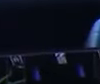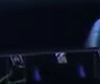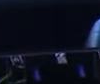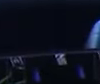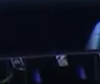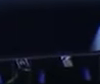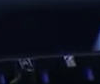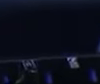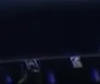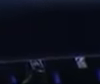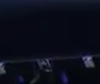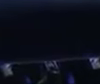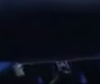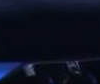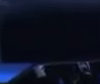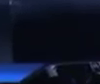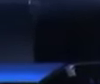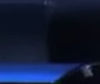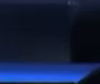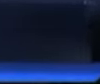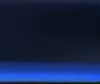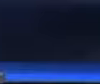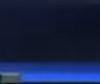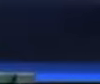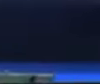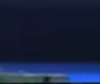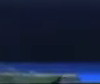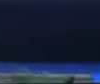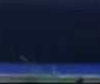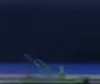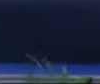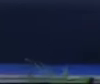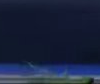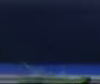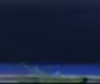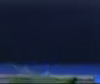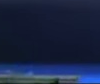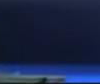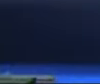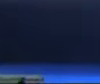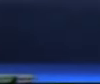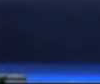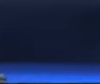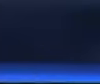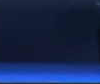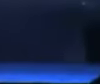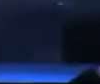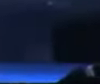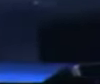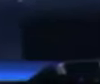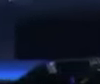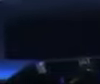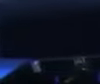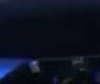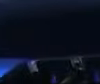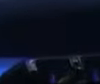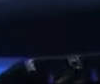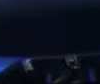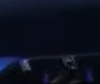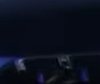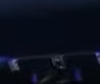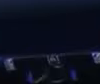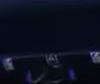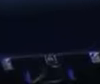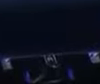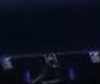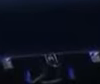spirit witchcraft. And this is what I kept hearing. That there are families that have been bound